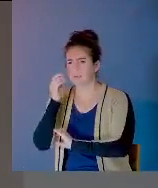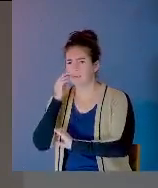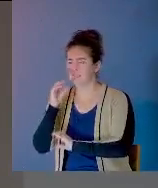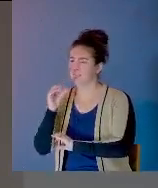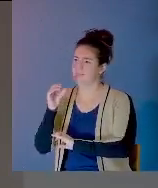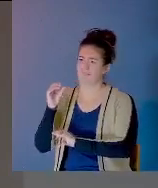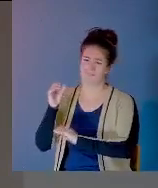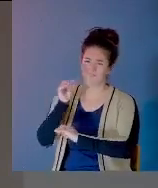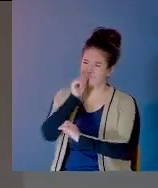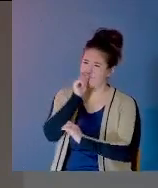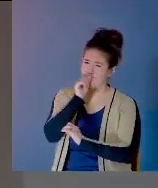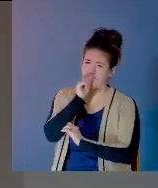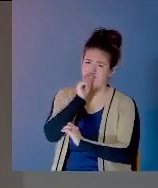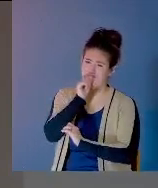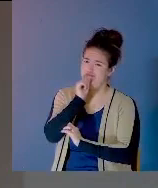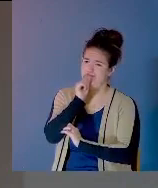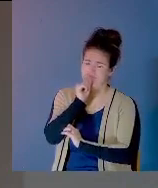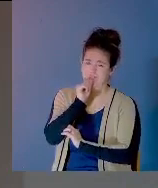lot.